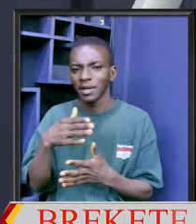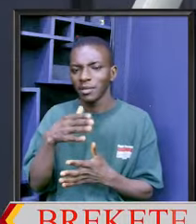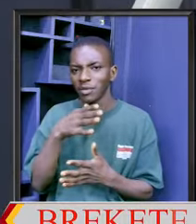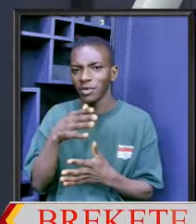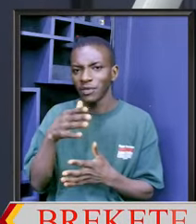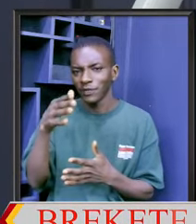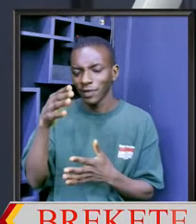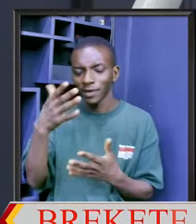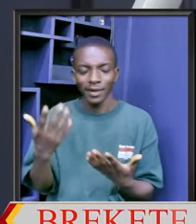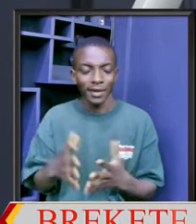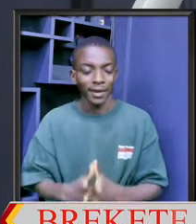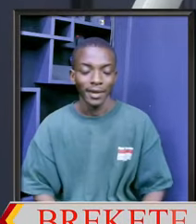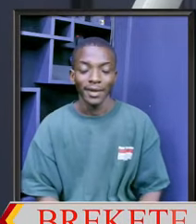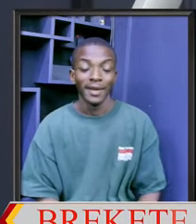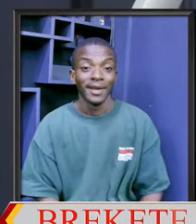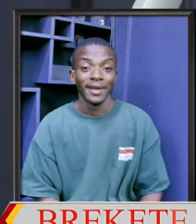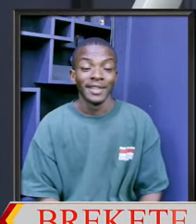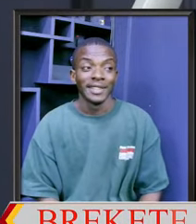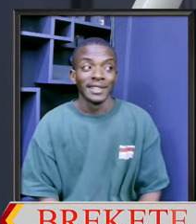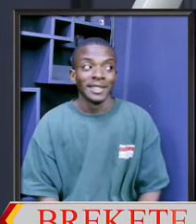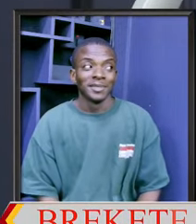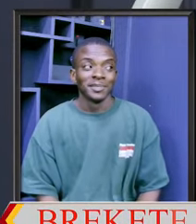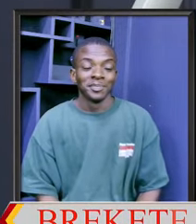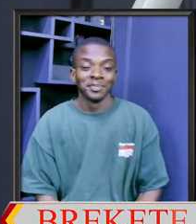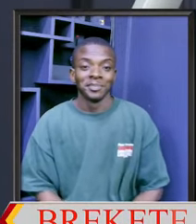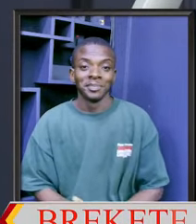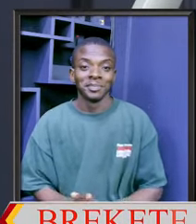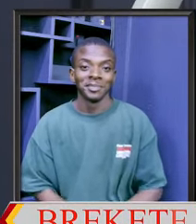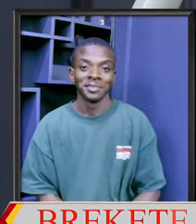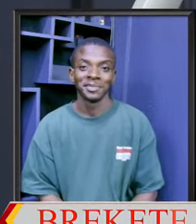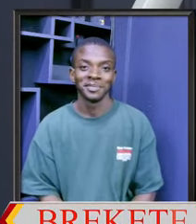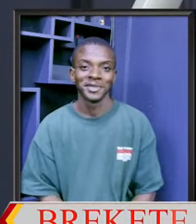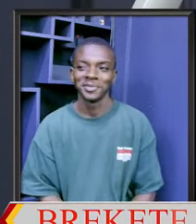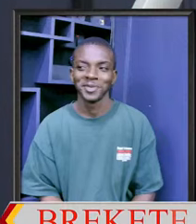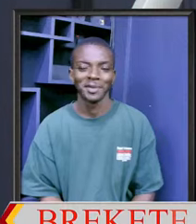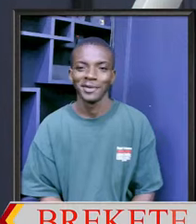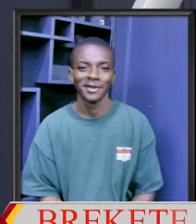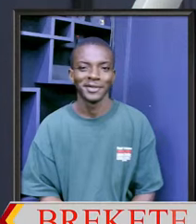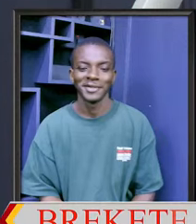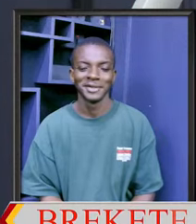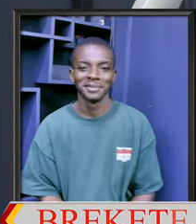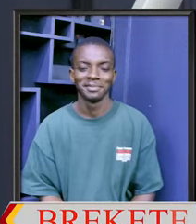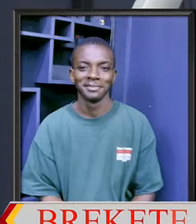father, I go meet him, say